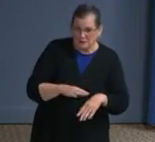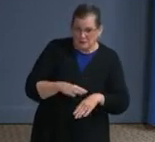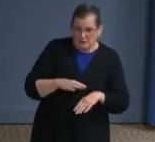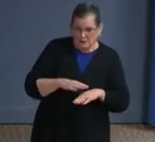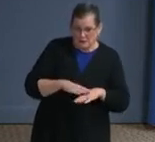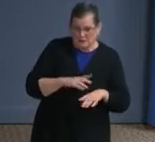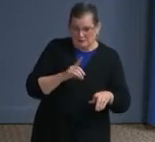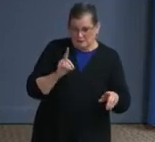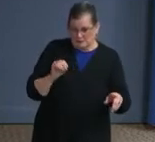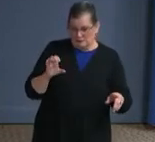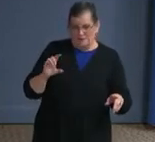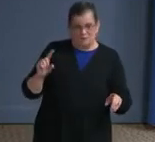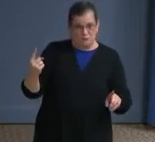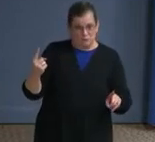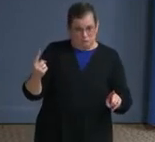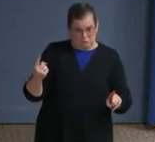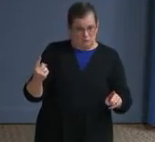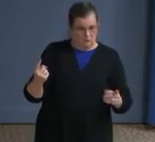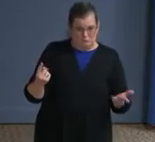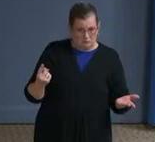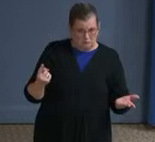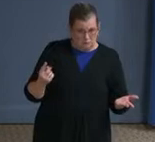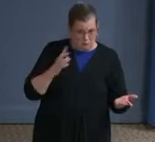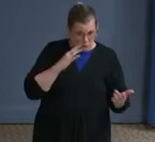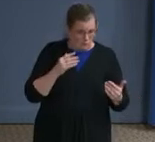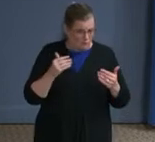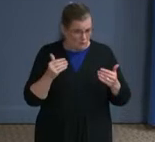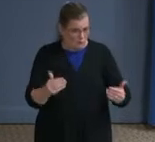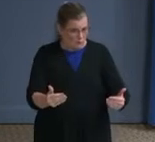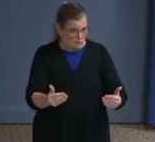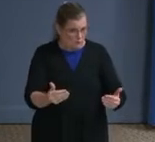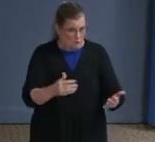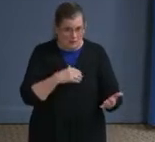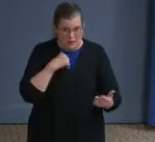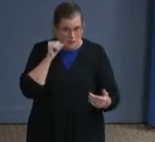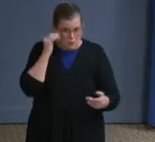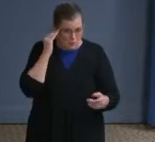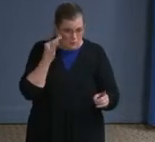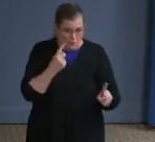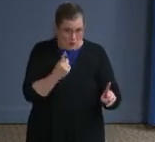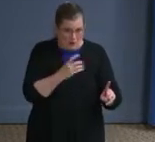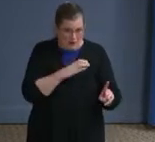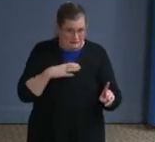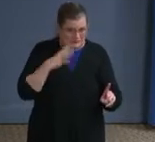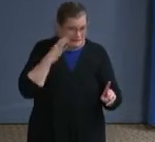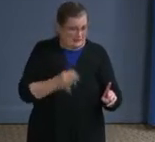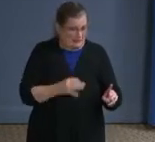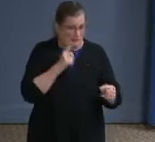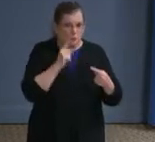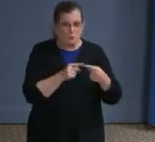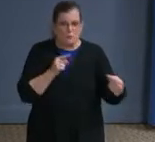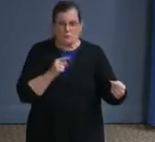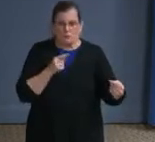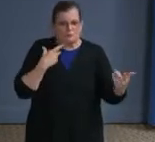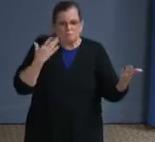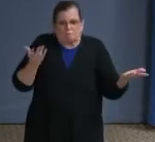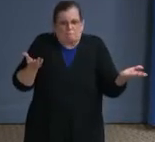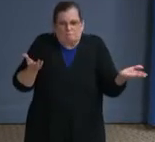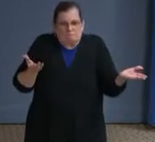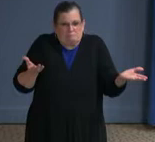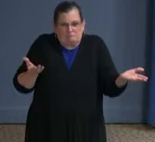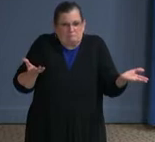course, nobody knows until December 1st whether the council is going to go forward. The council on a 7-6 vote says, yes, we'll go forward